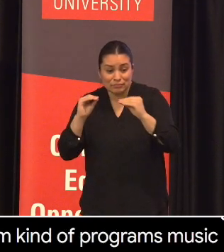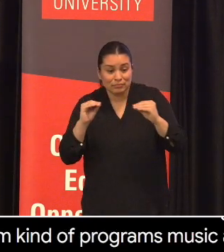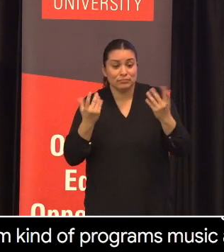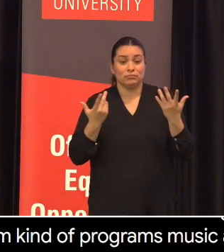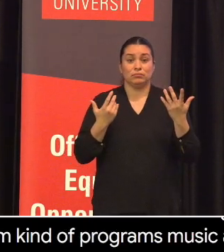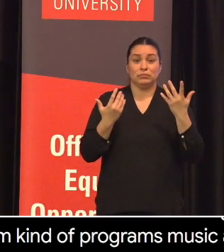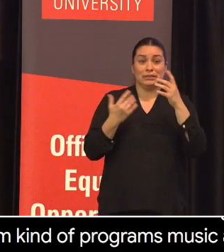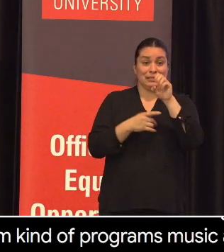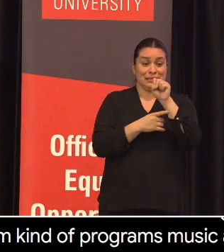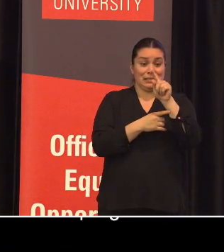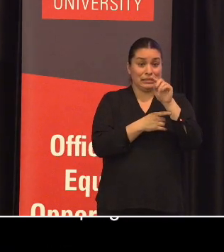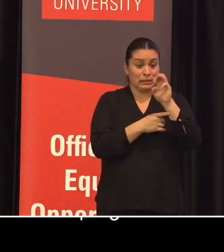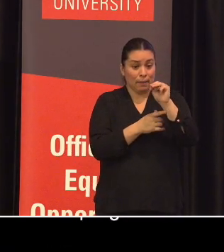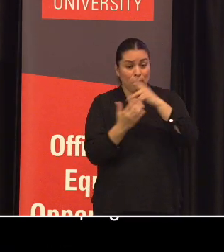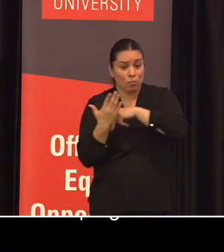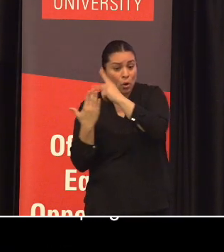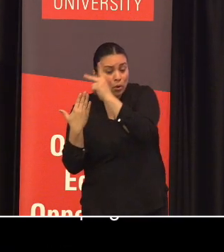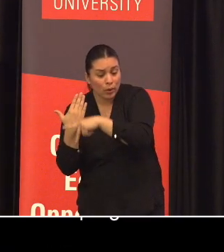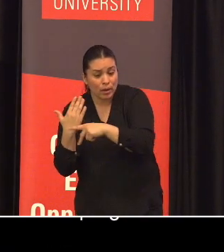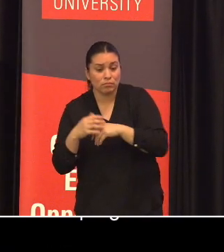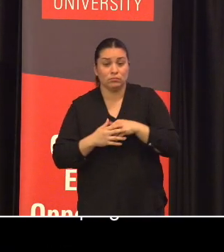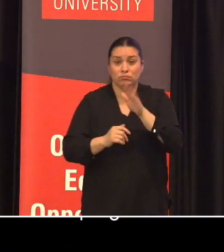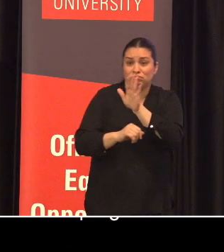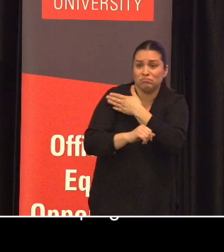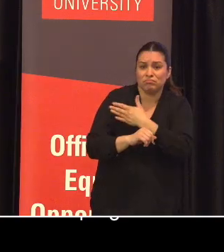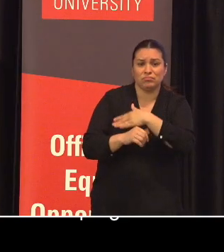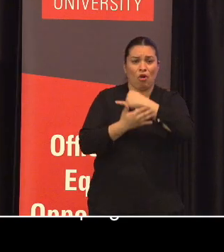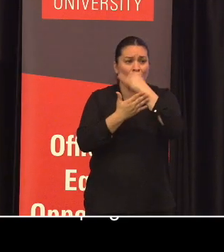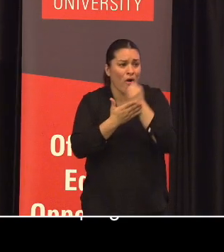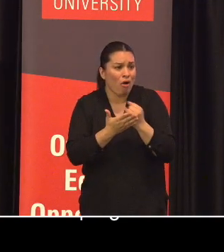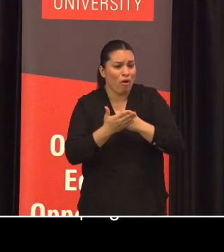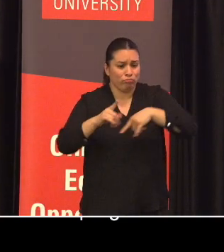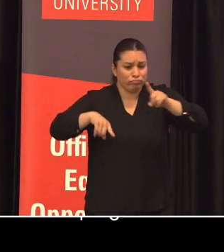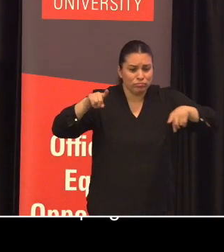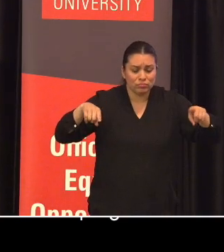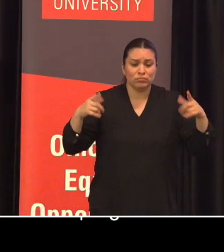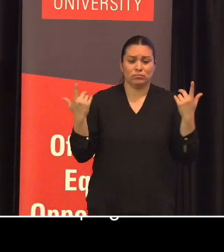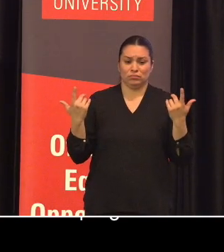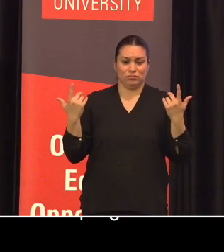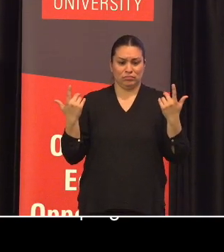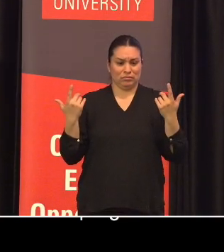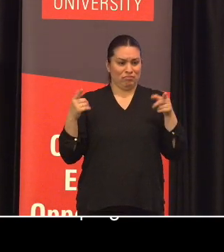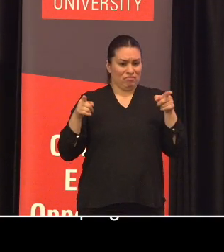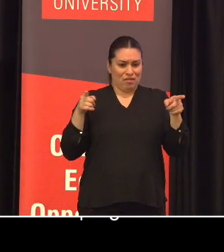art? If you have the ability, raise your hand. All right, I'm seeing like at least 30% of the room.